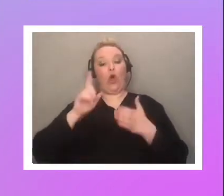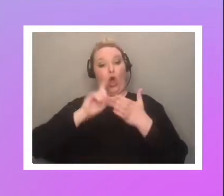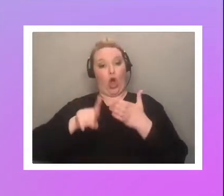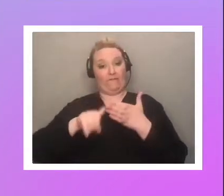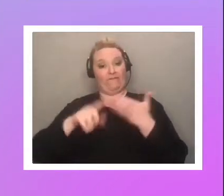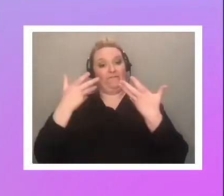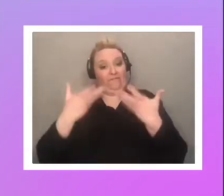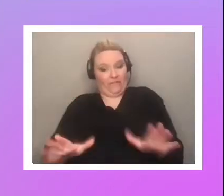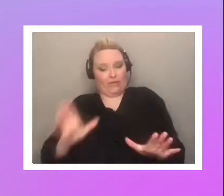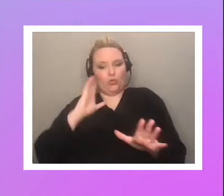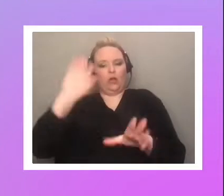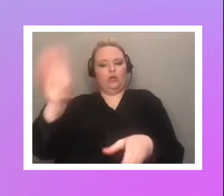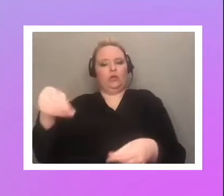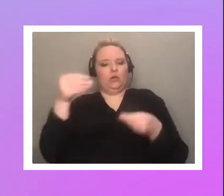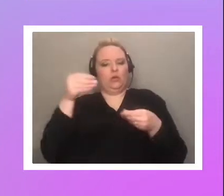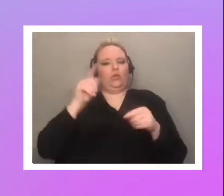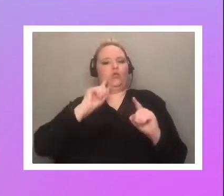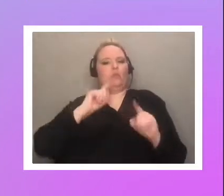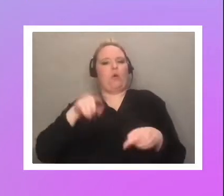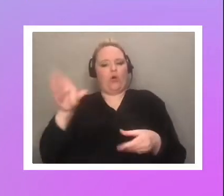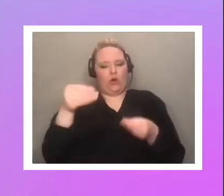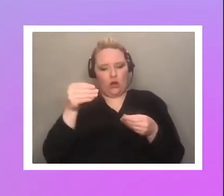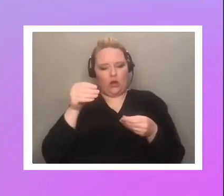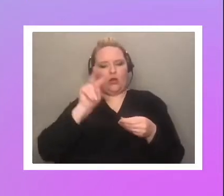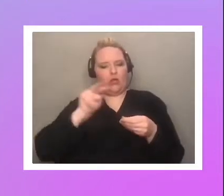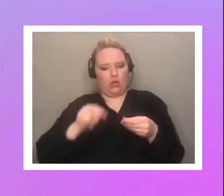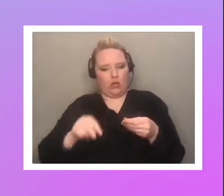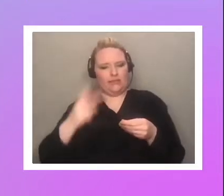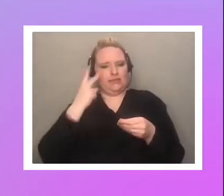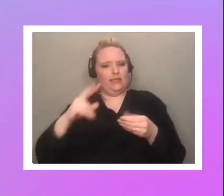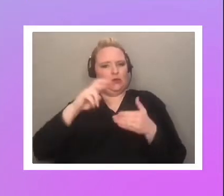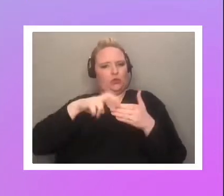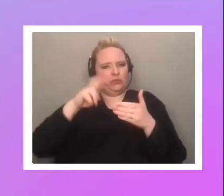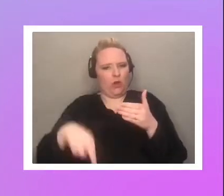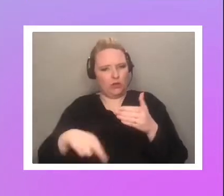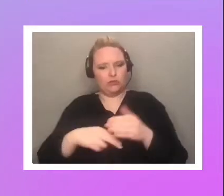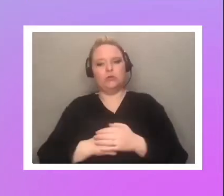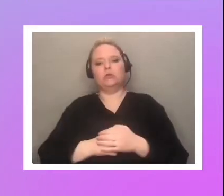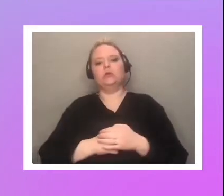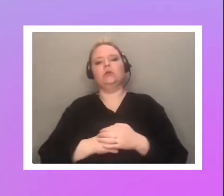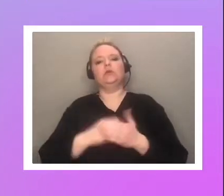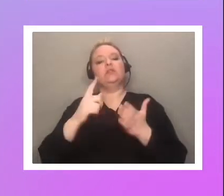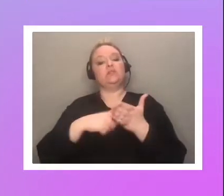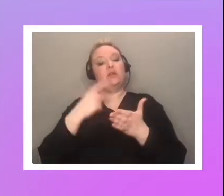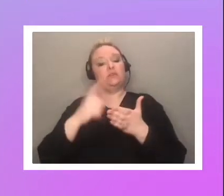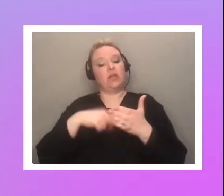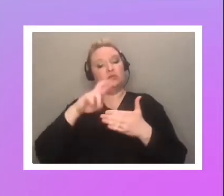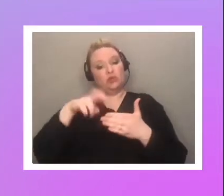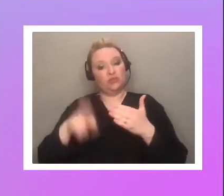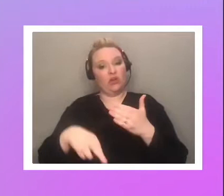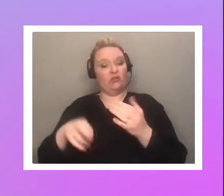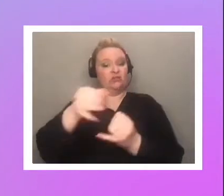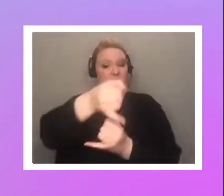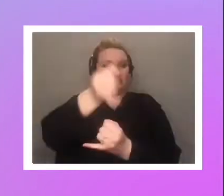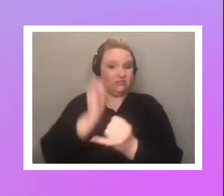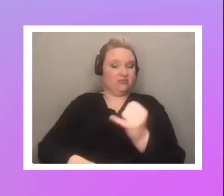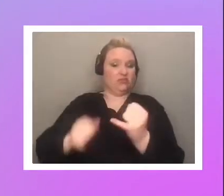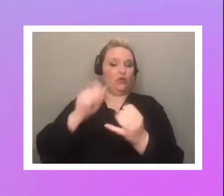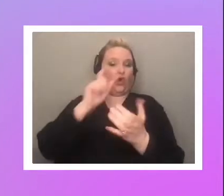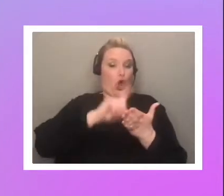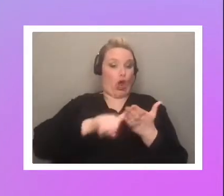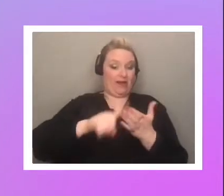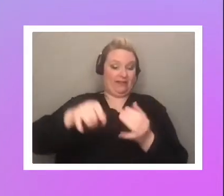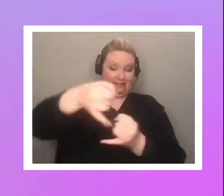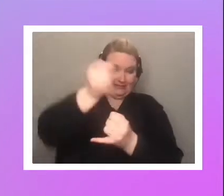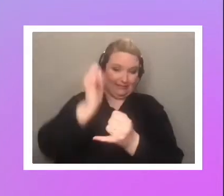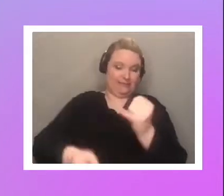result, a report of your results. Sometimes those results will come at the very end of an audit,